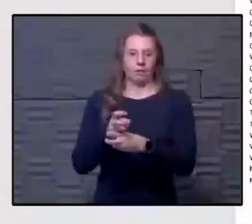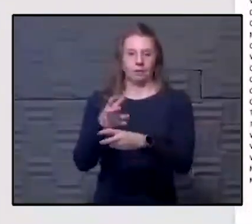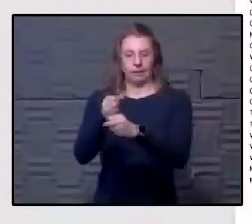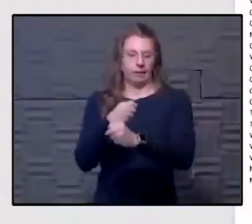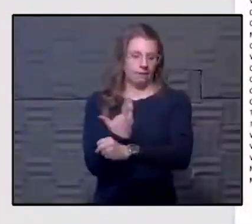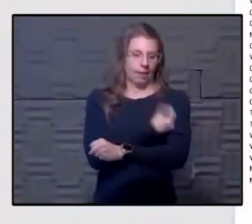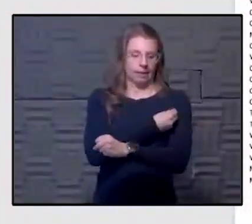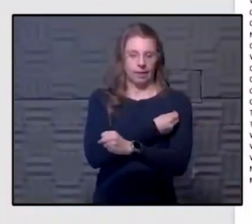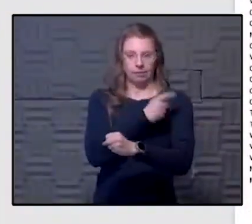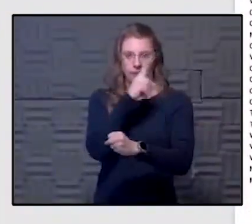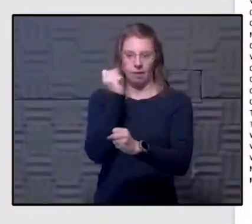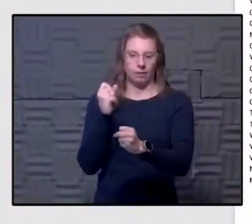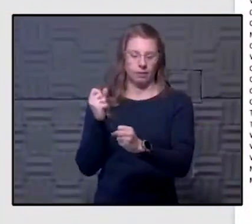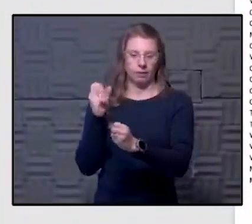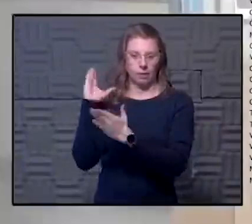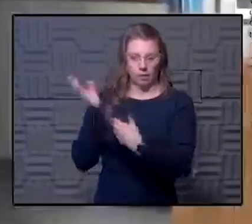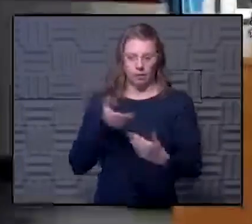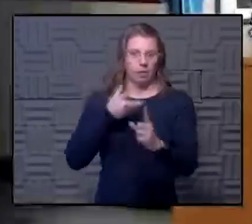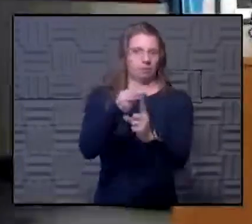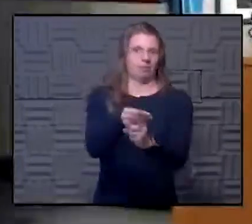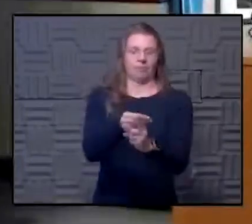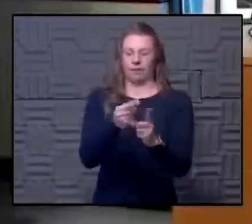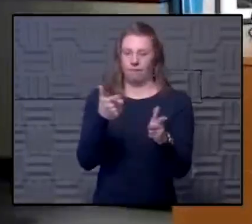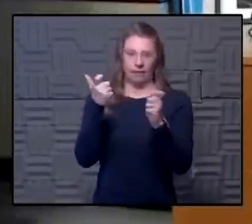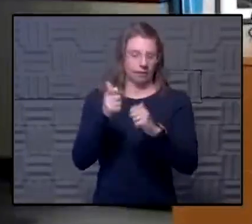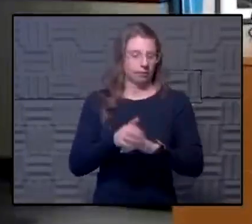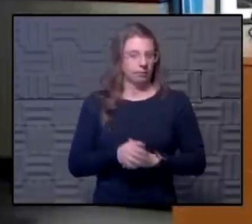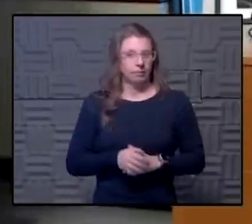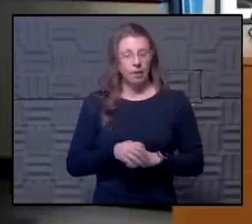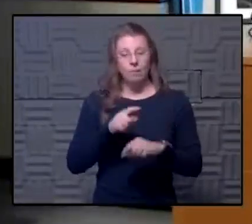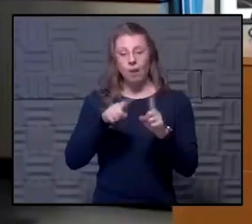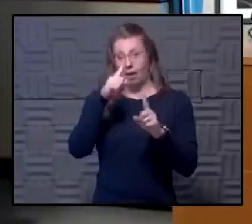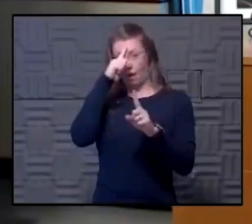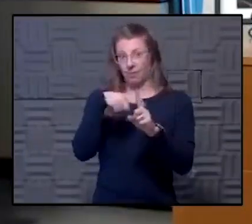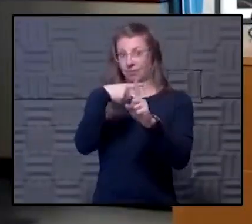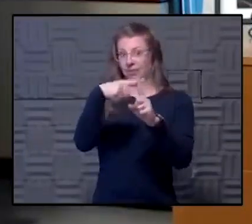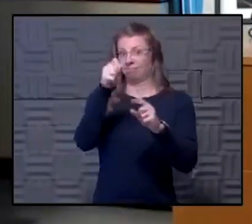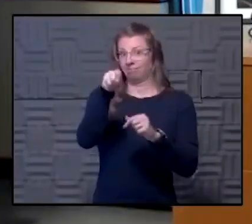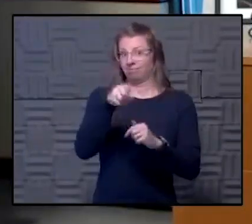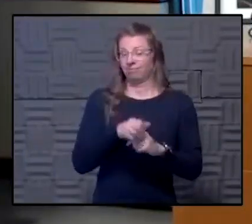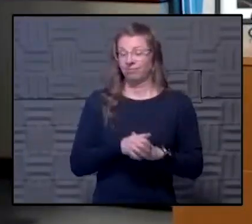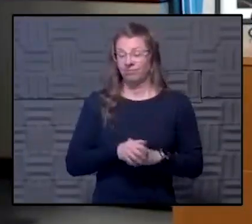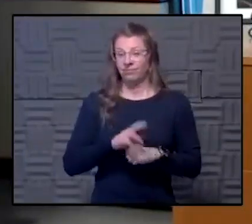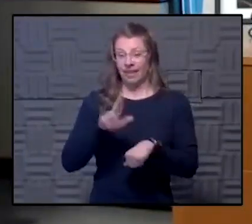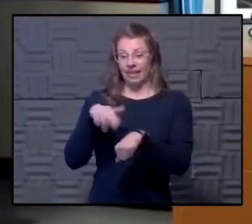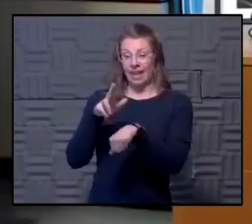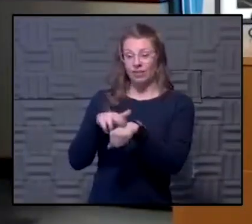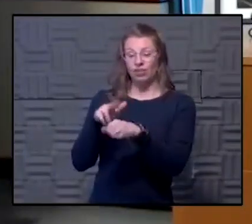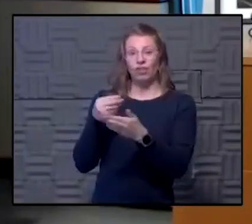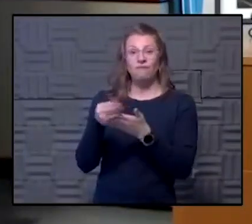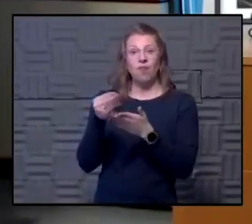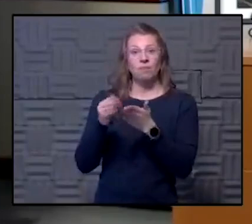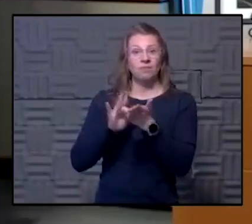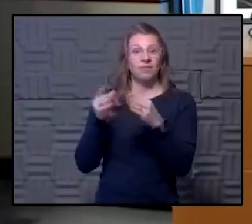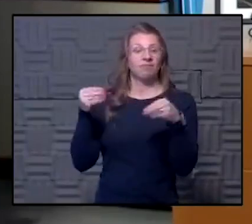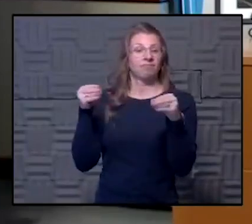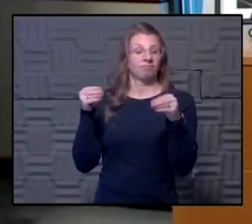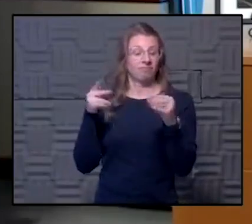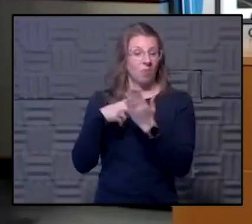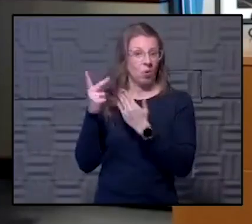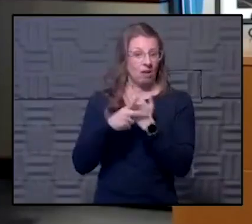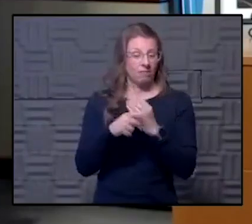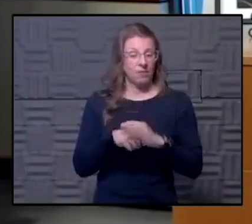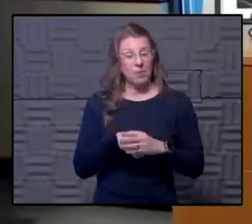quickly and into people's arms. But we're optimistic about this, the the National Pharmacy Program is incrementally